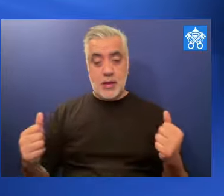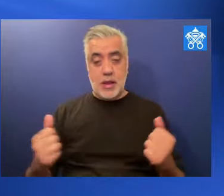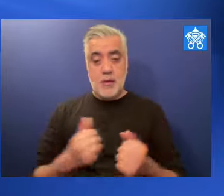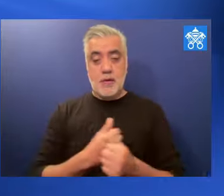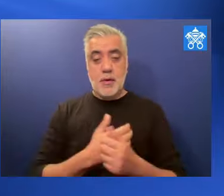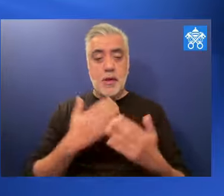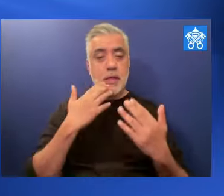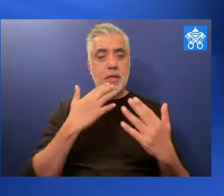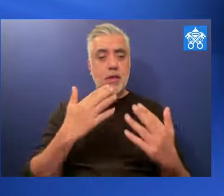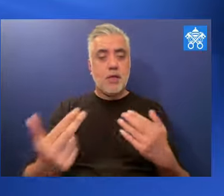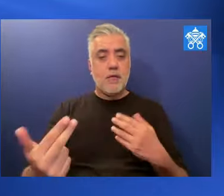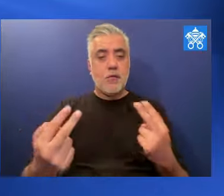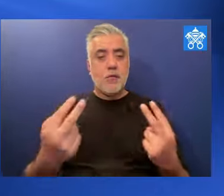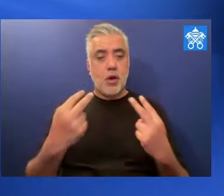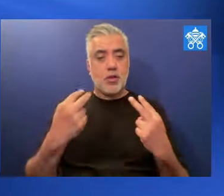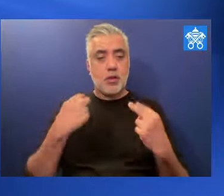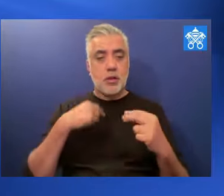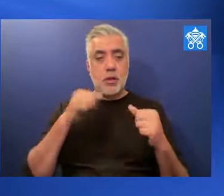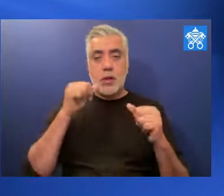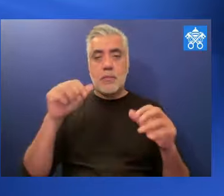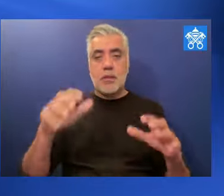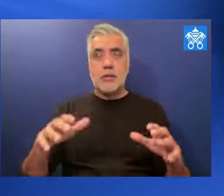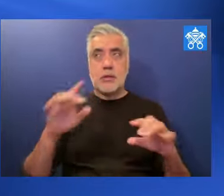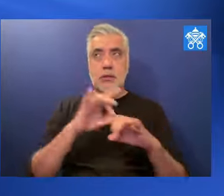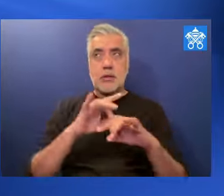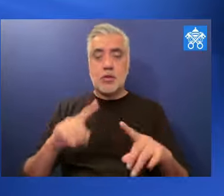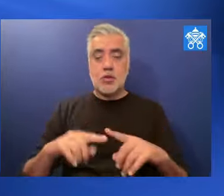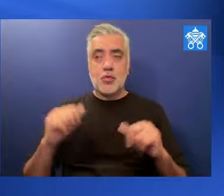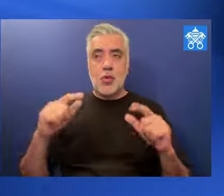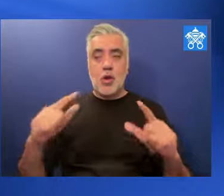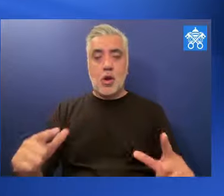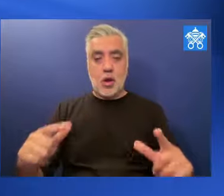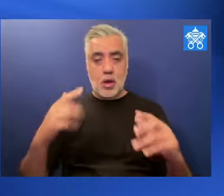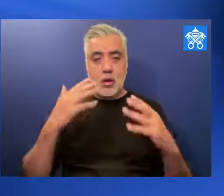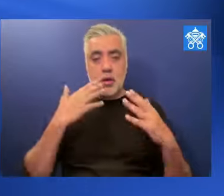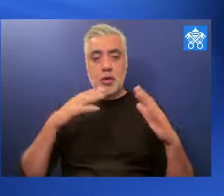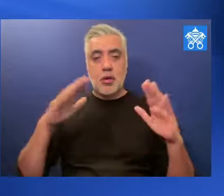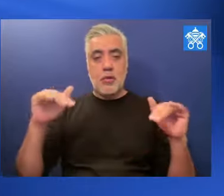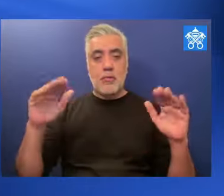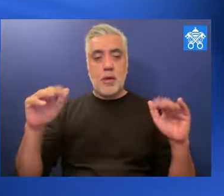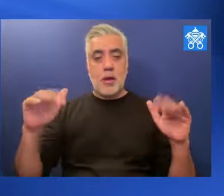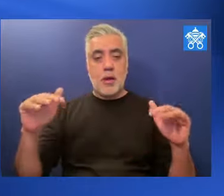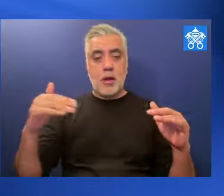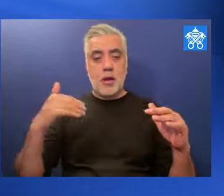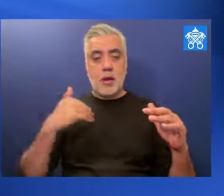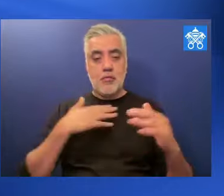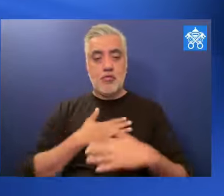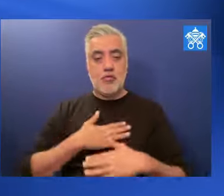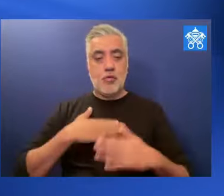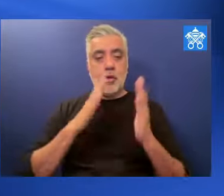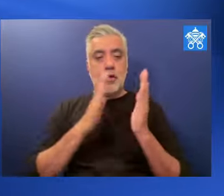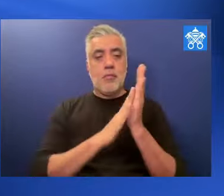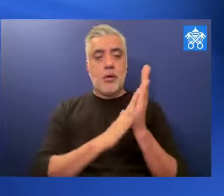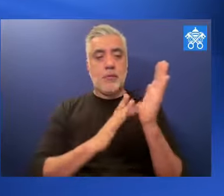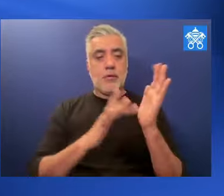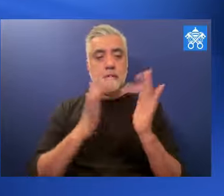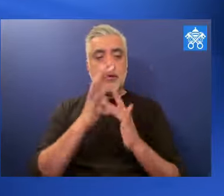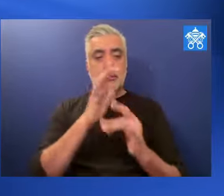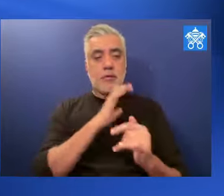you all arrivederci a buona domenica praised be Jesus Christ laudetur Jesus Christus